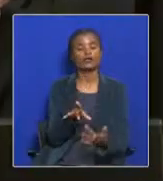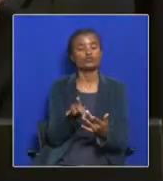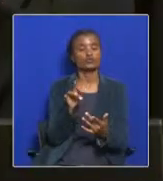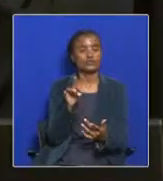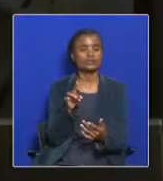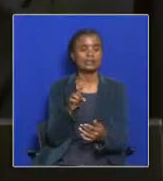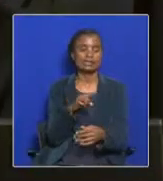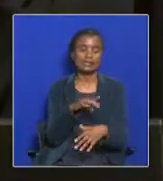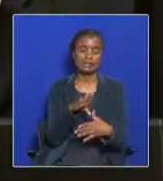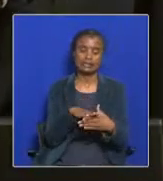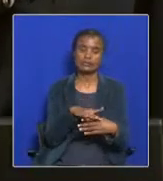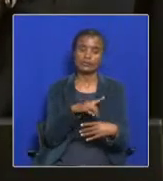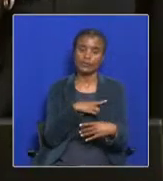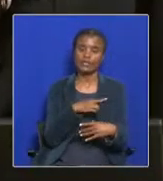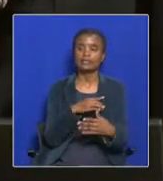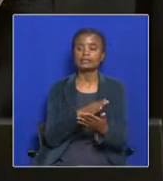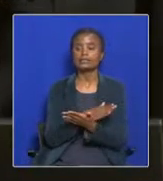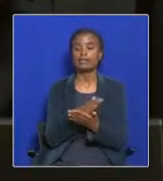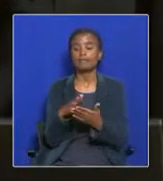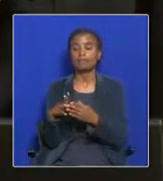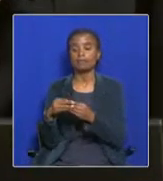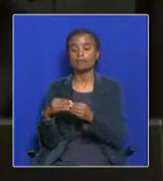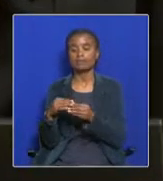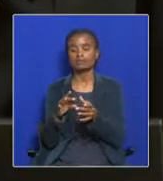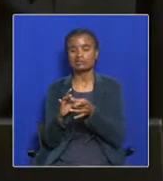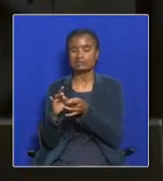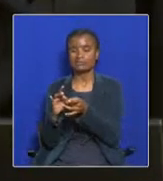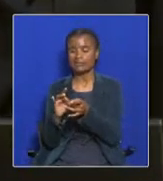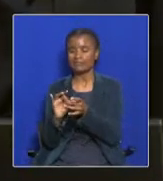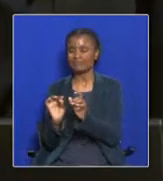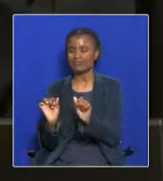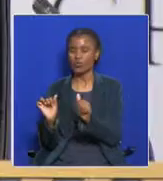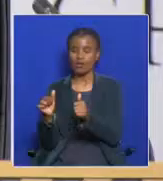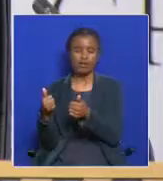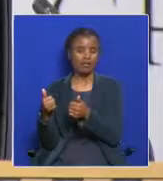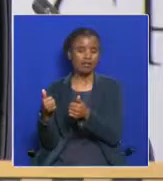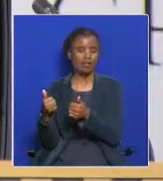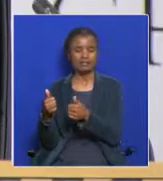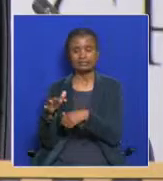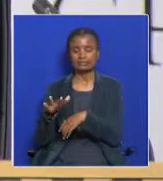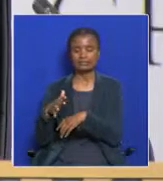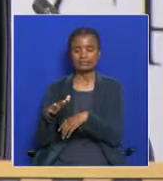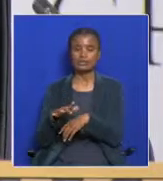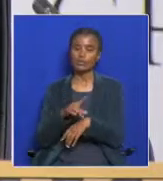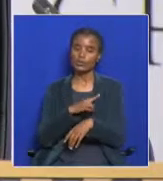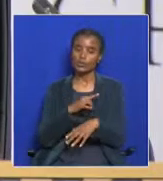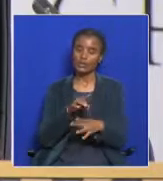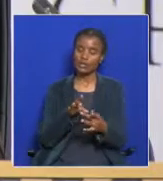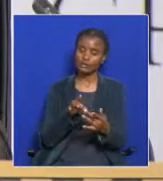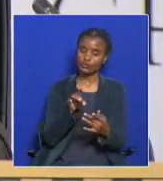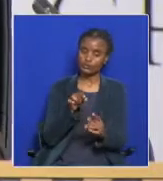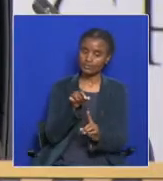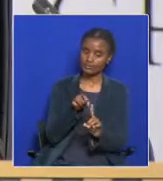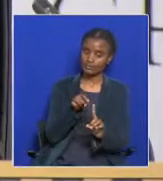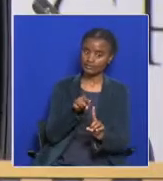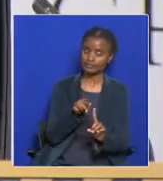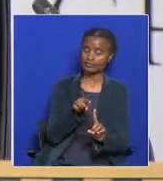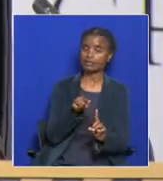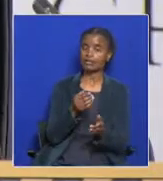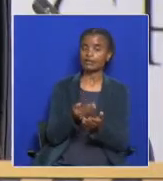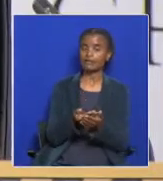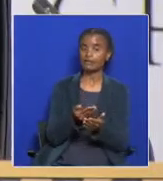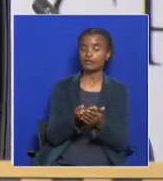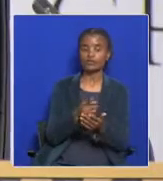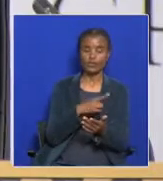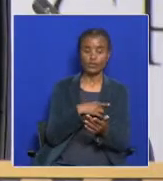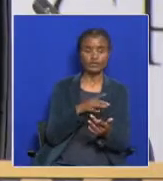very well with some of those guys that were available, and that's why I chose who I chose. And to those at the office who wondered